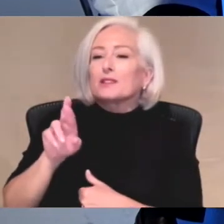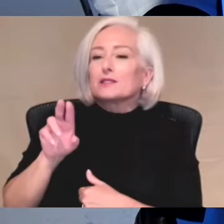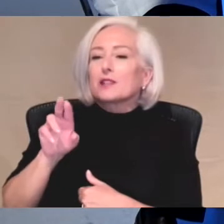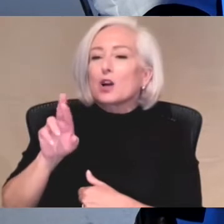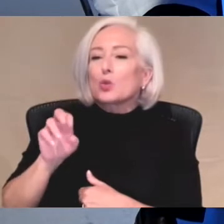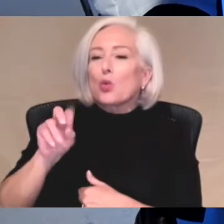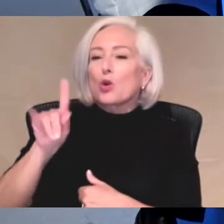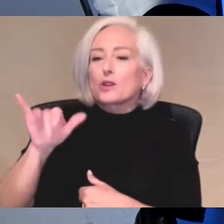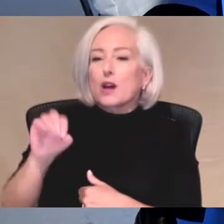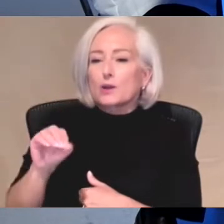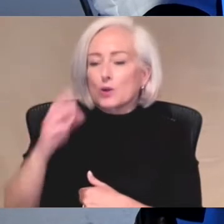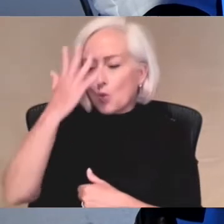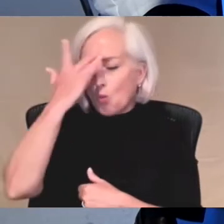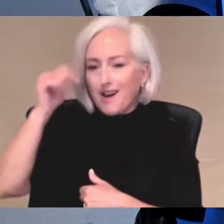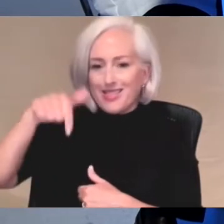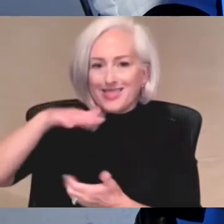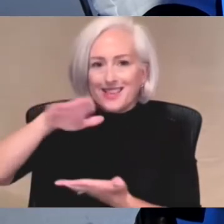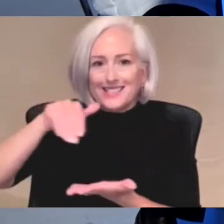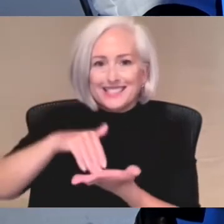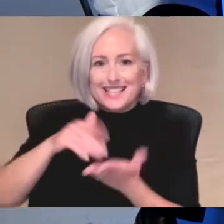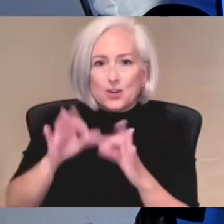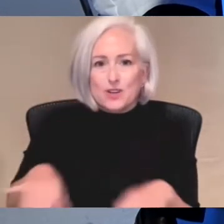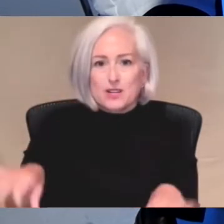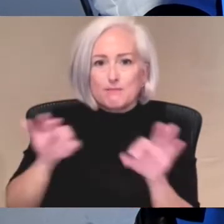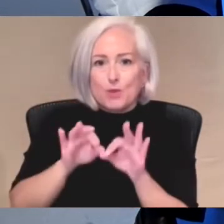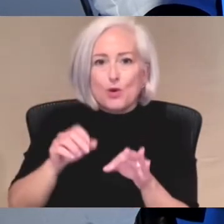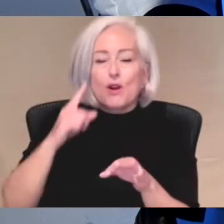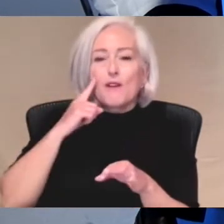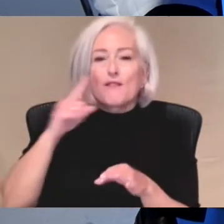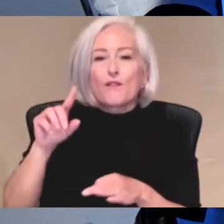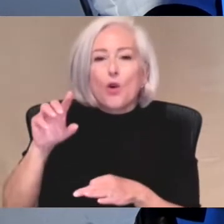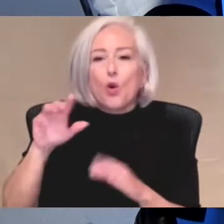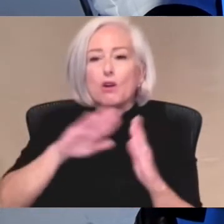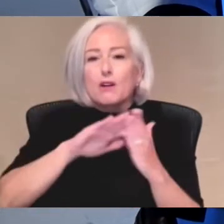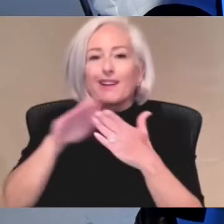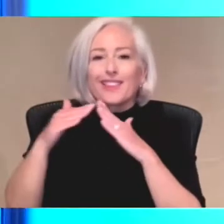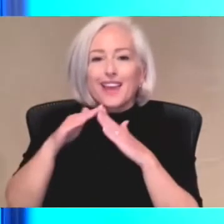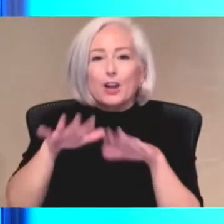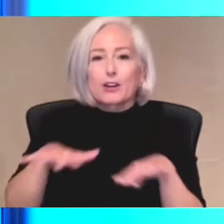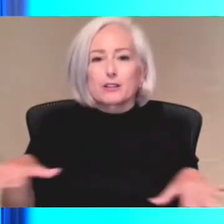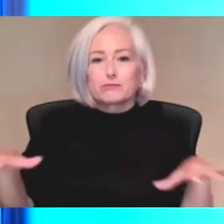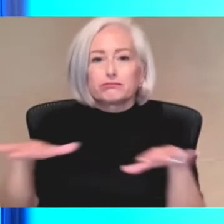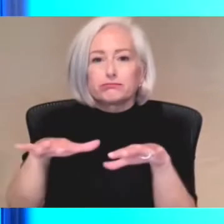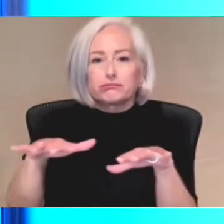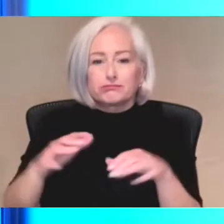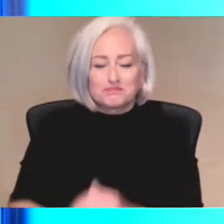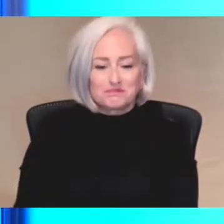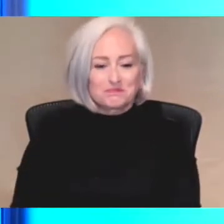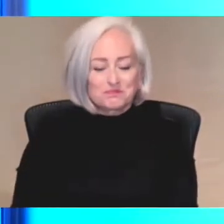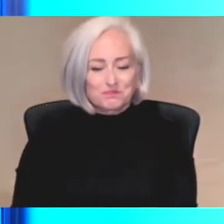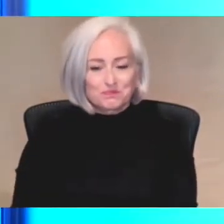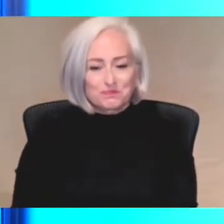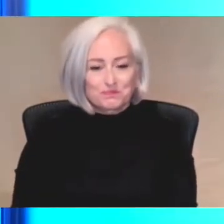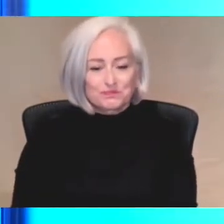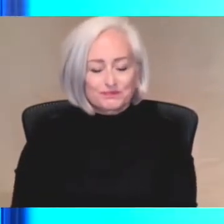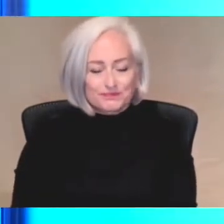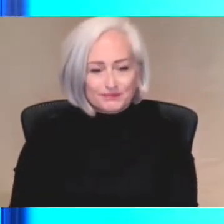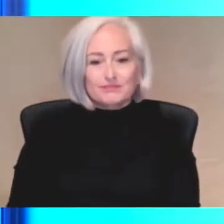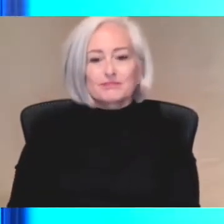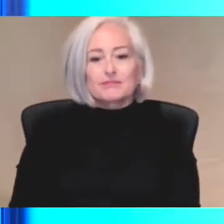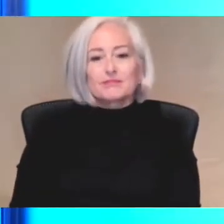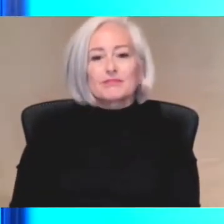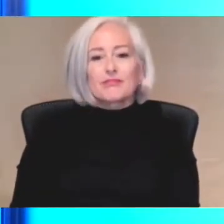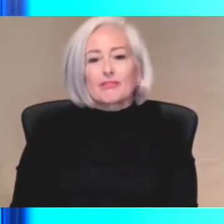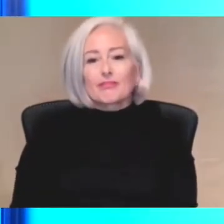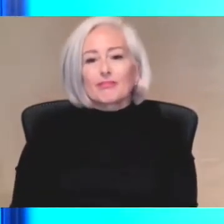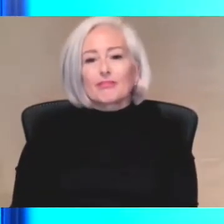important to the metro region and our broader catchment area? Right. So I think there's a lot of stakeholders